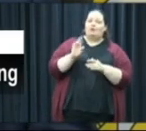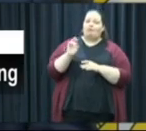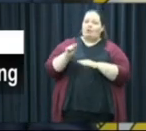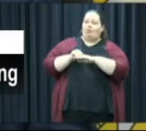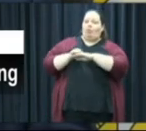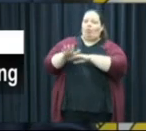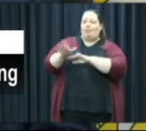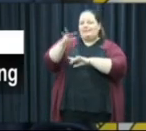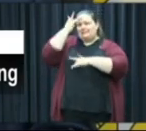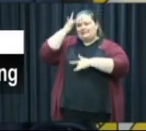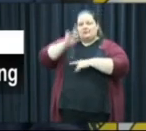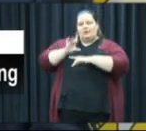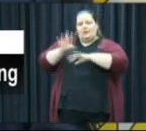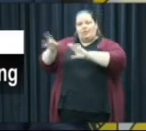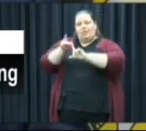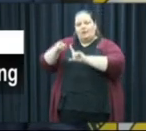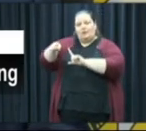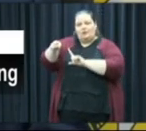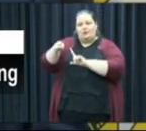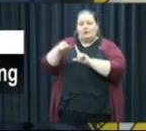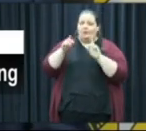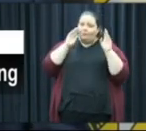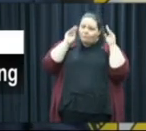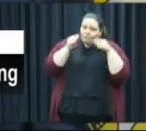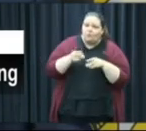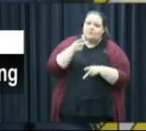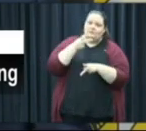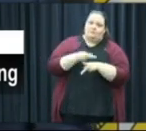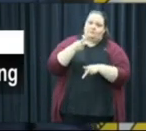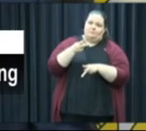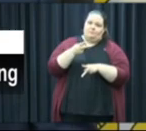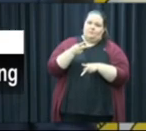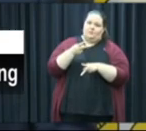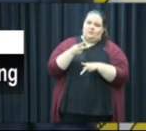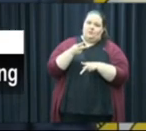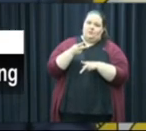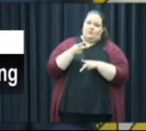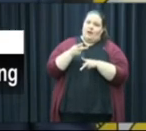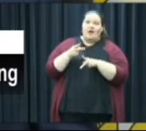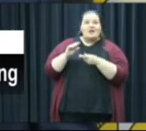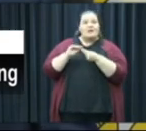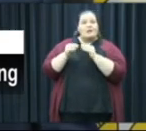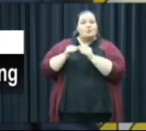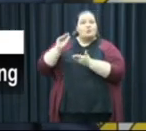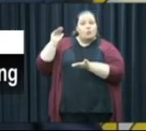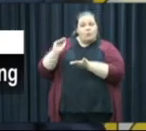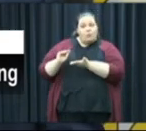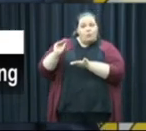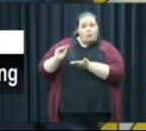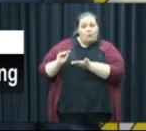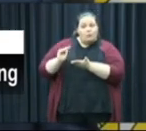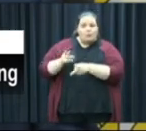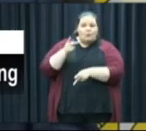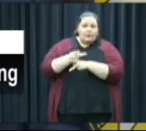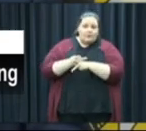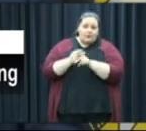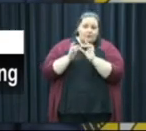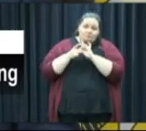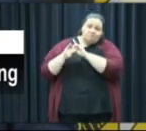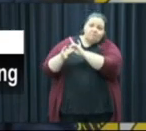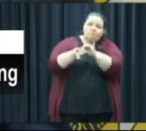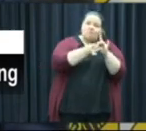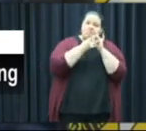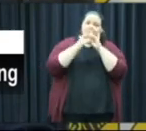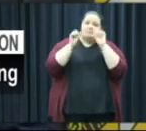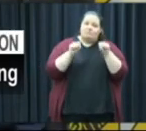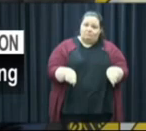love. Let's stay focused. Let's keep our strong record going. We can do this together. Thank